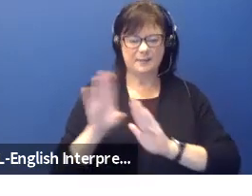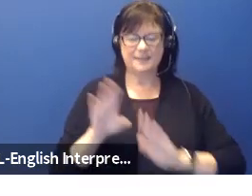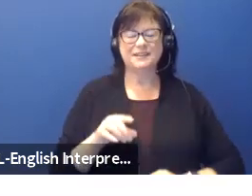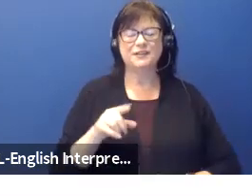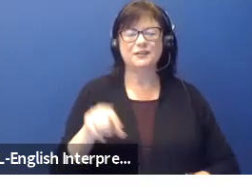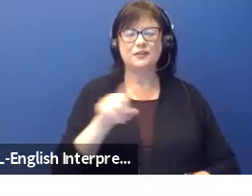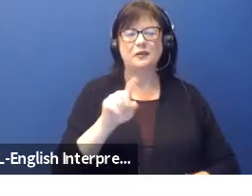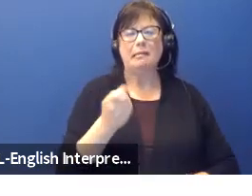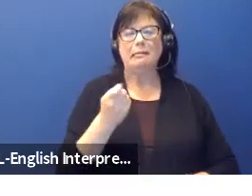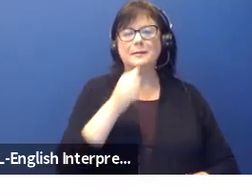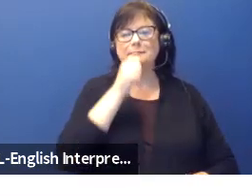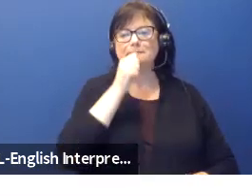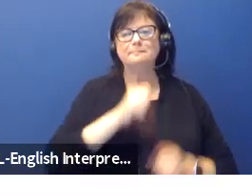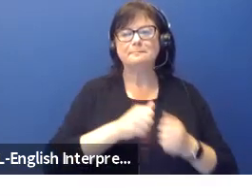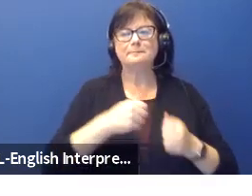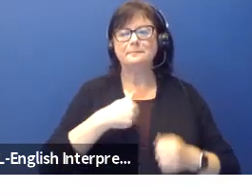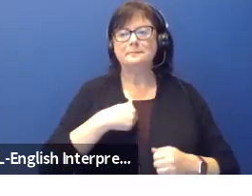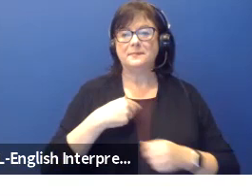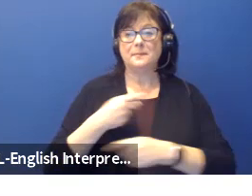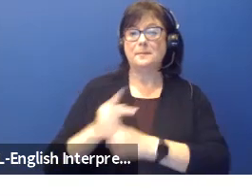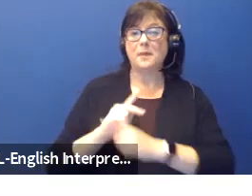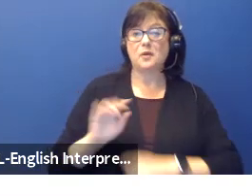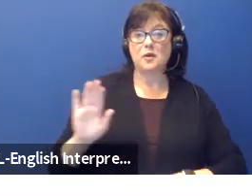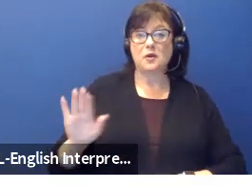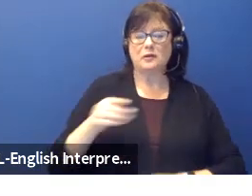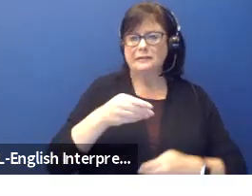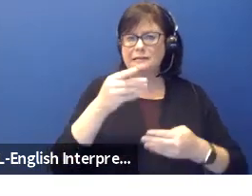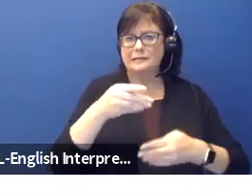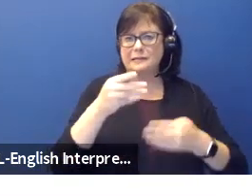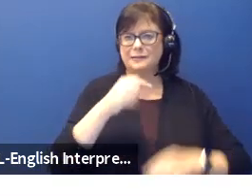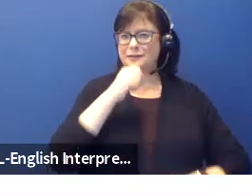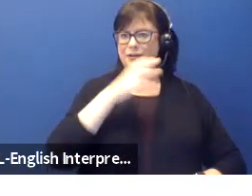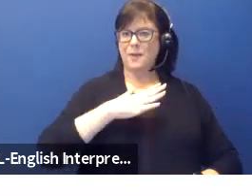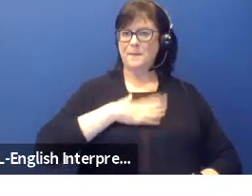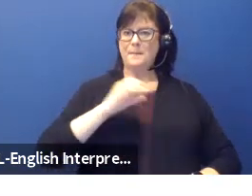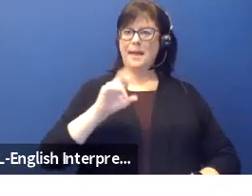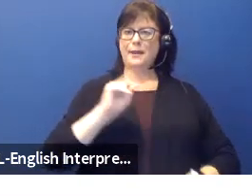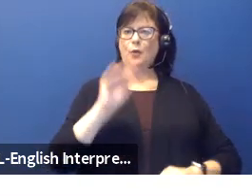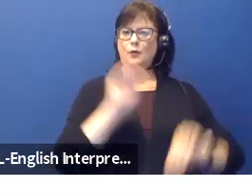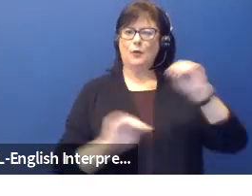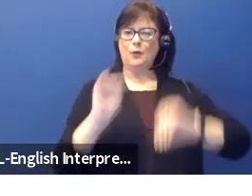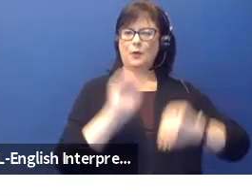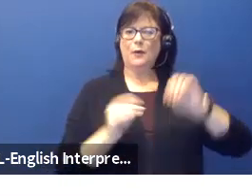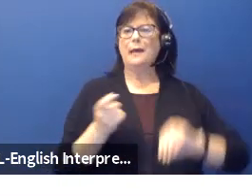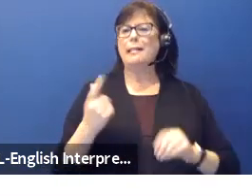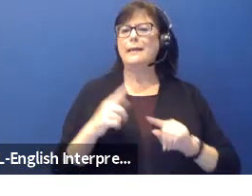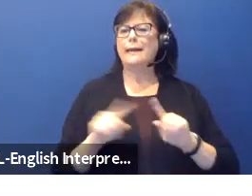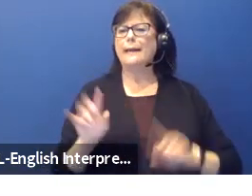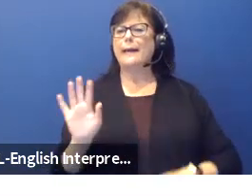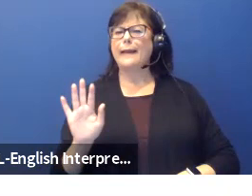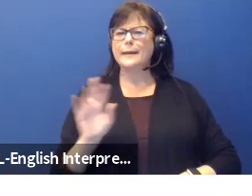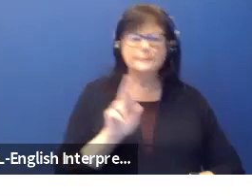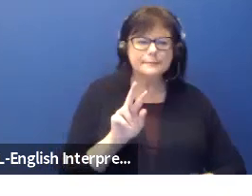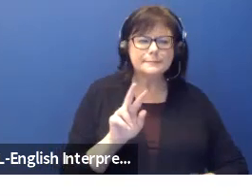a slide deck and you're working through it, it's a little bit different than when you create your own slide deck and you're working through it.